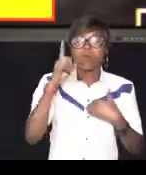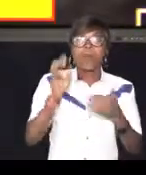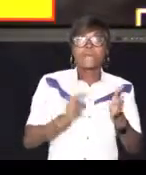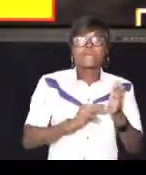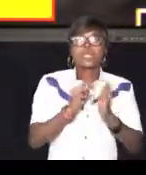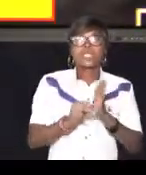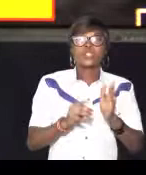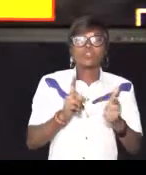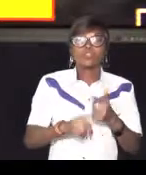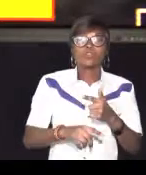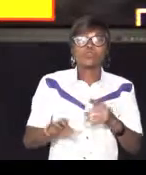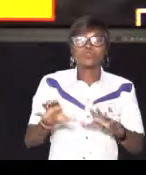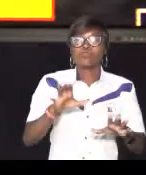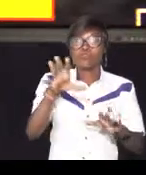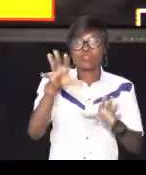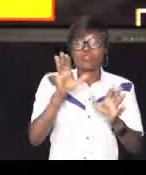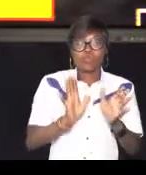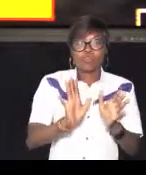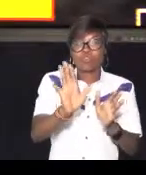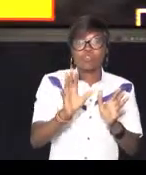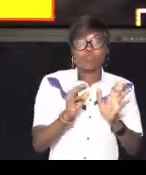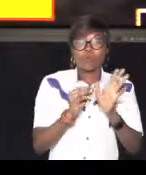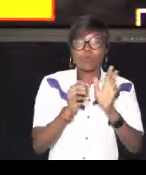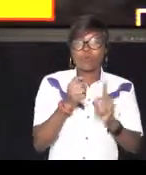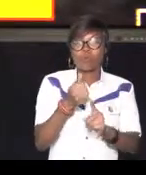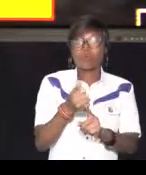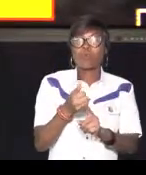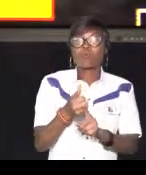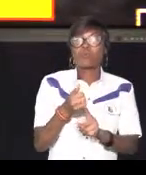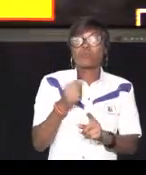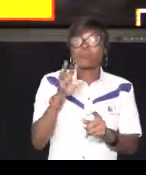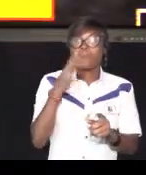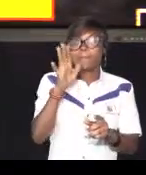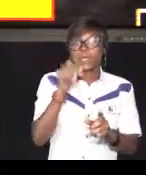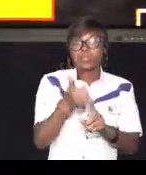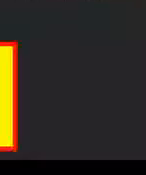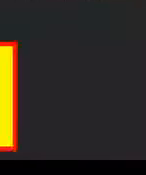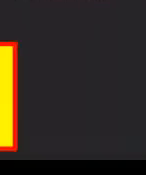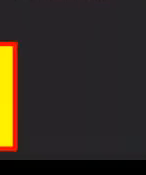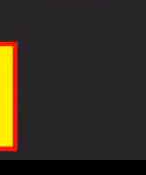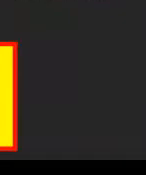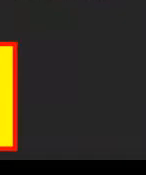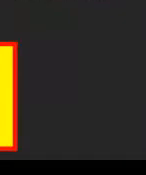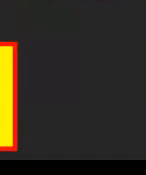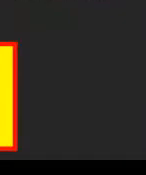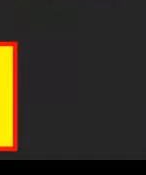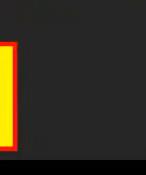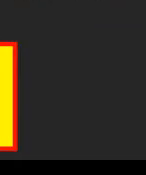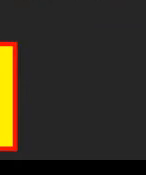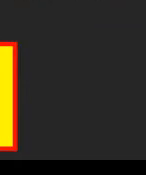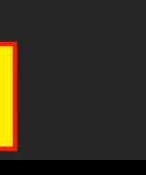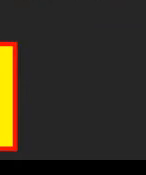minute 30 seconds. Find the areas of these three shapes. Begin.